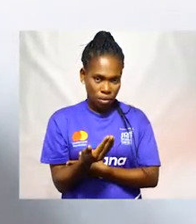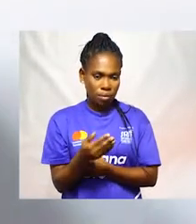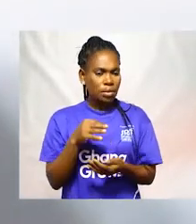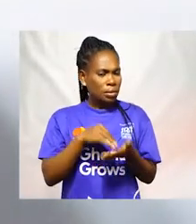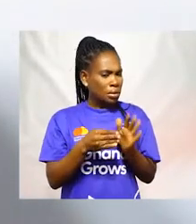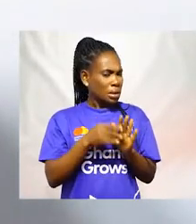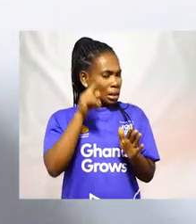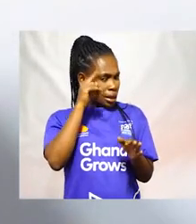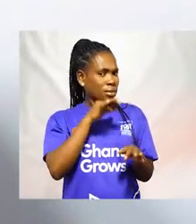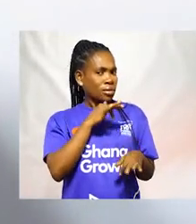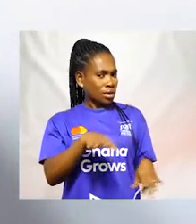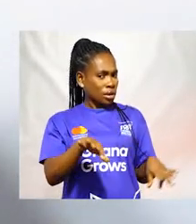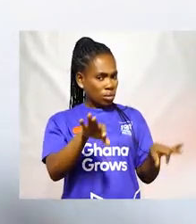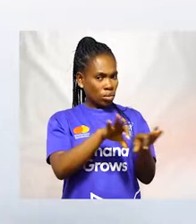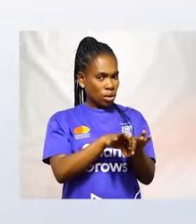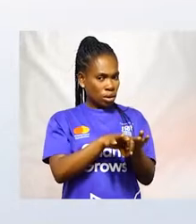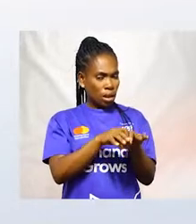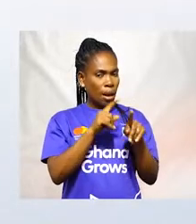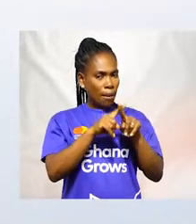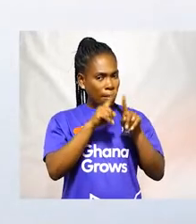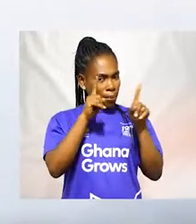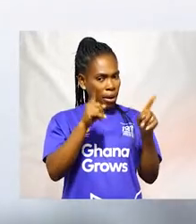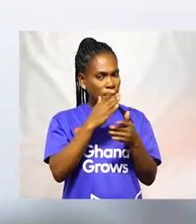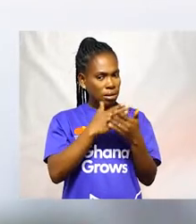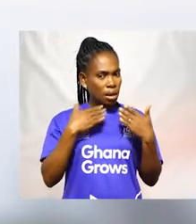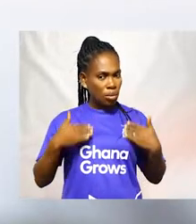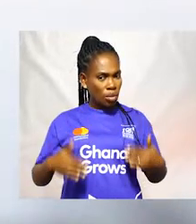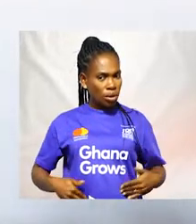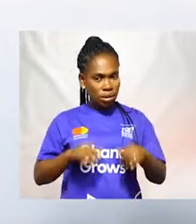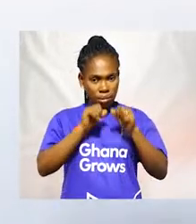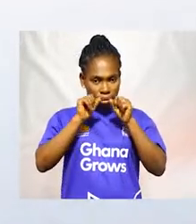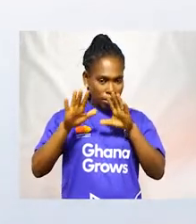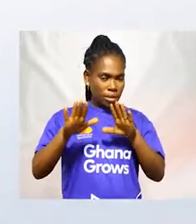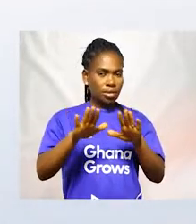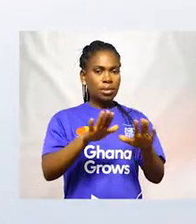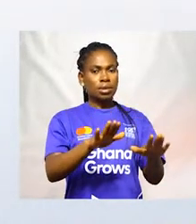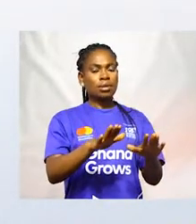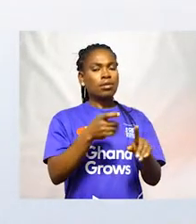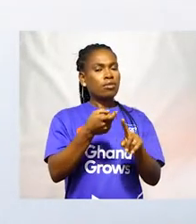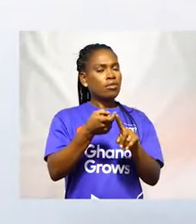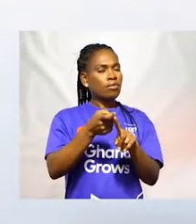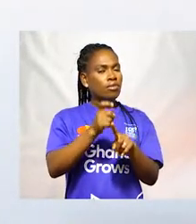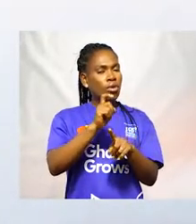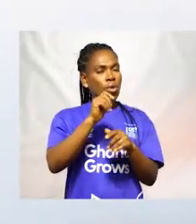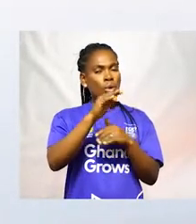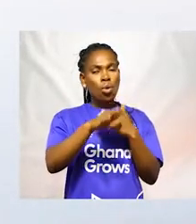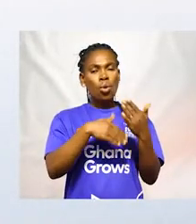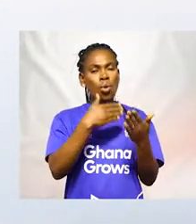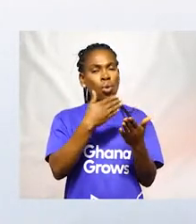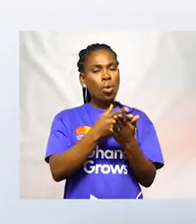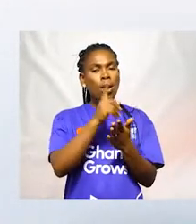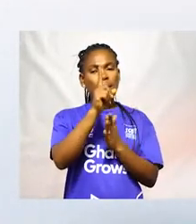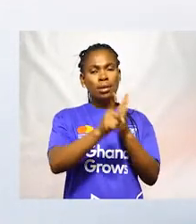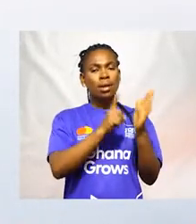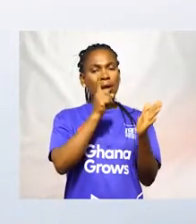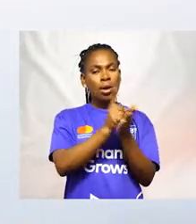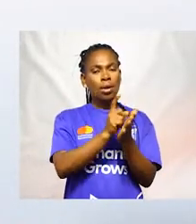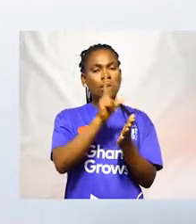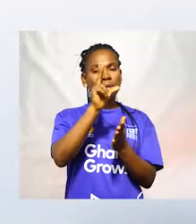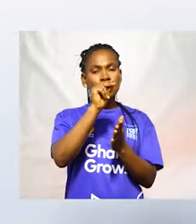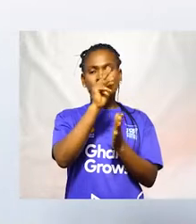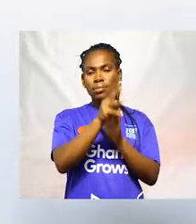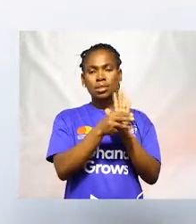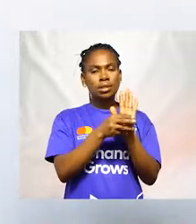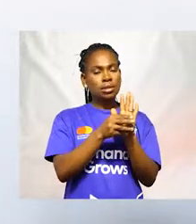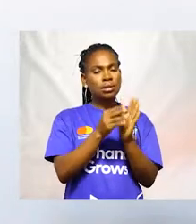insignificant, but someone's blessing for the whole 1 hour, 30 minutes or 2 hour